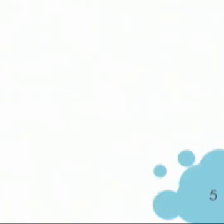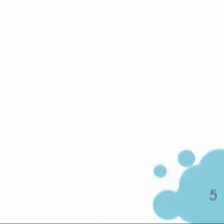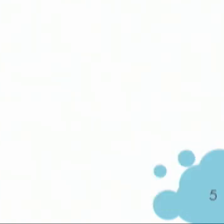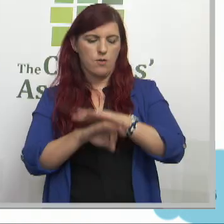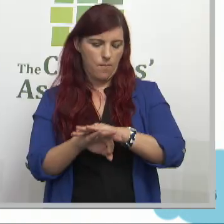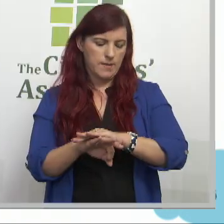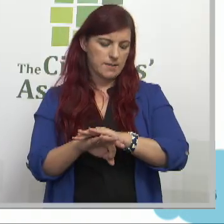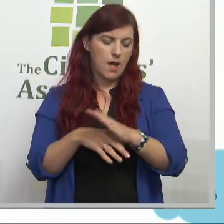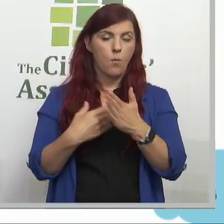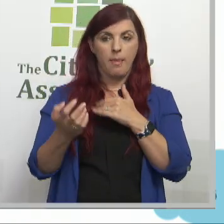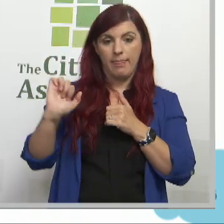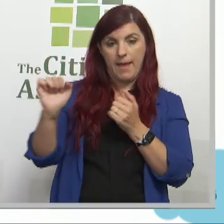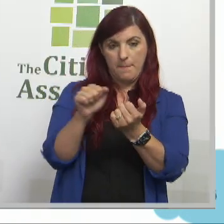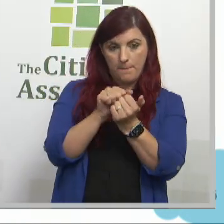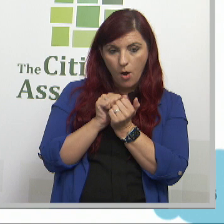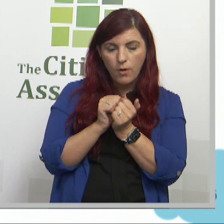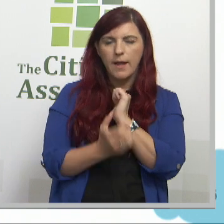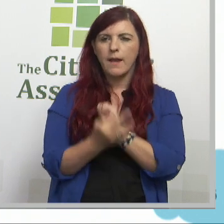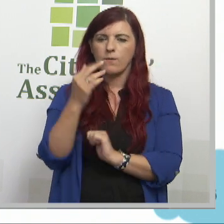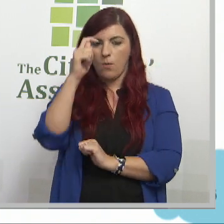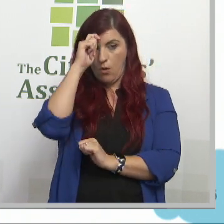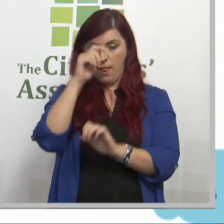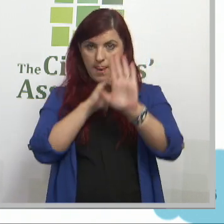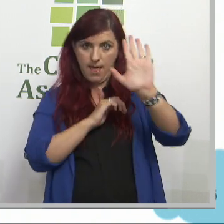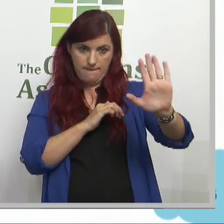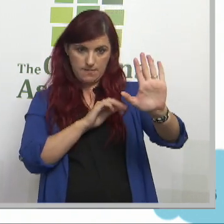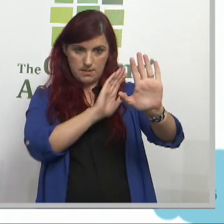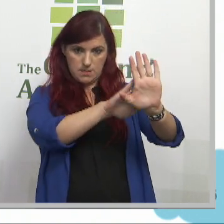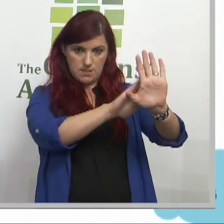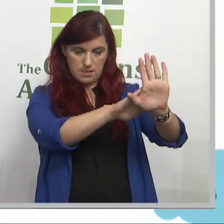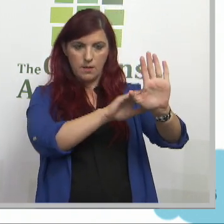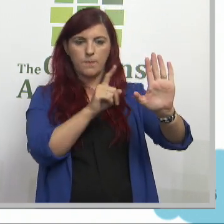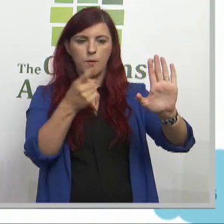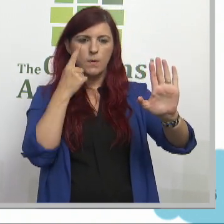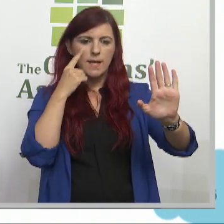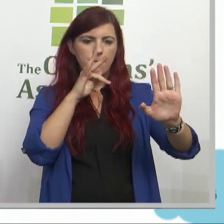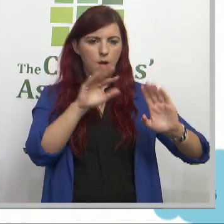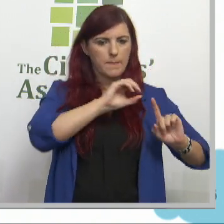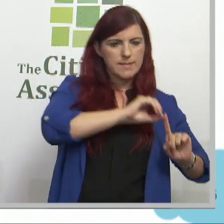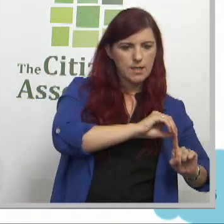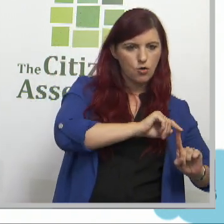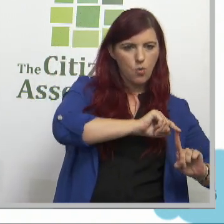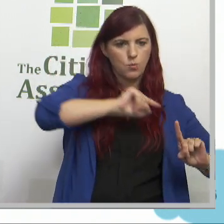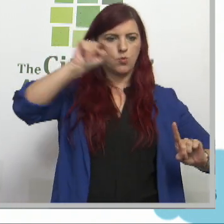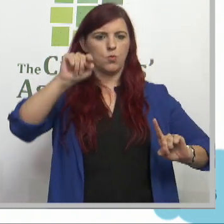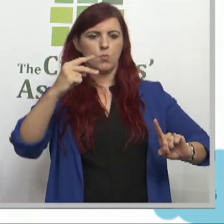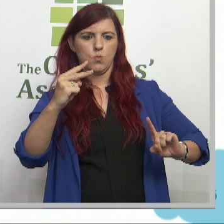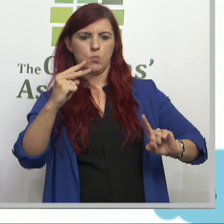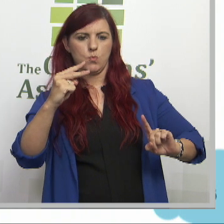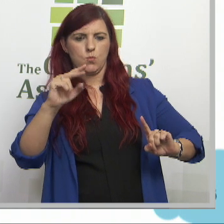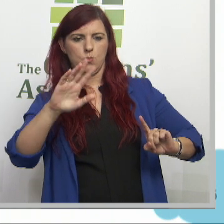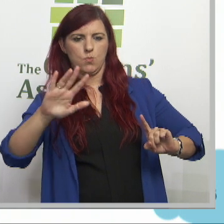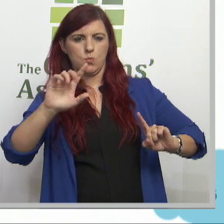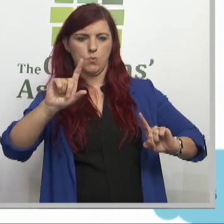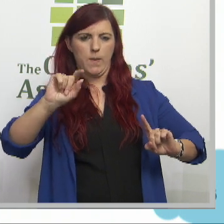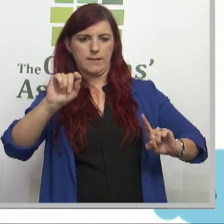and what it borrows. If you look at the left-hand side here, going from 0 to 20%, this is kind of the interest rates